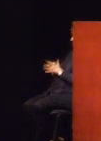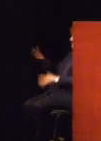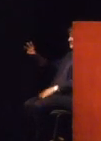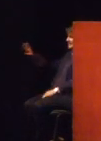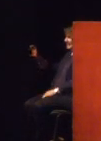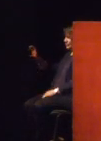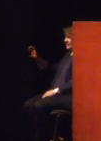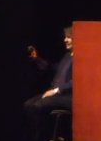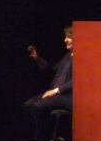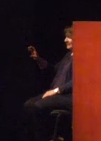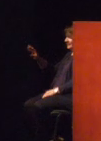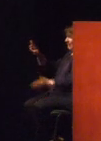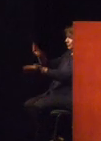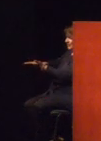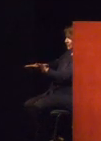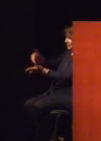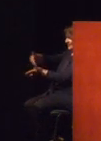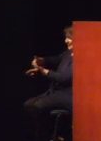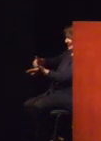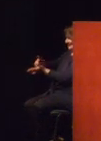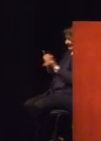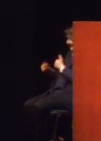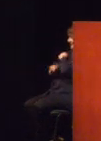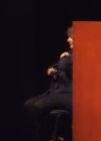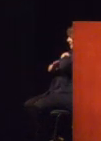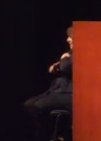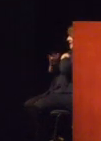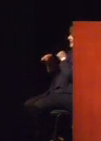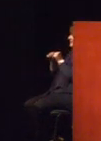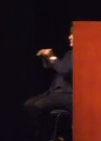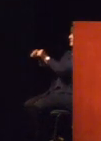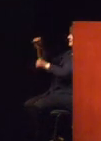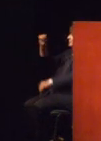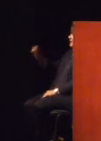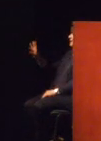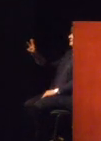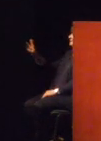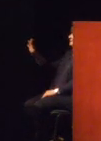them are registered again this fall, and that's a persistence rate of